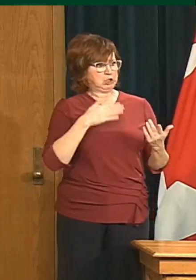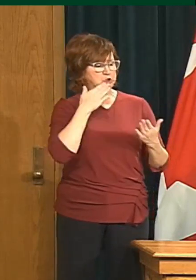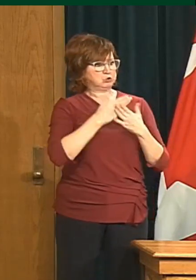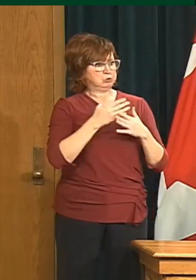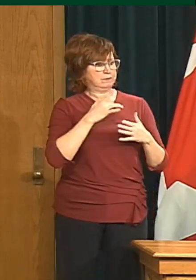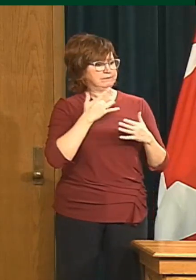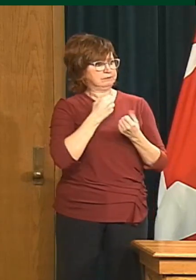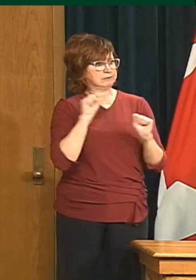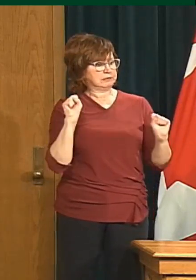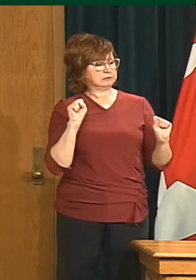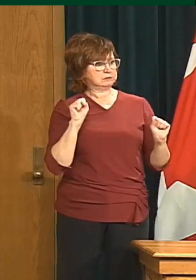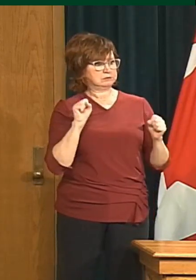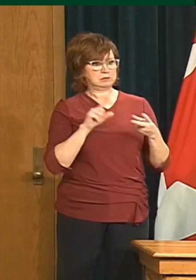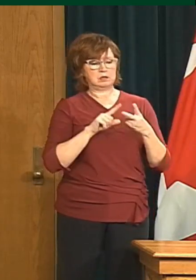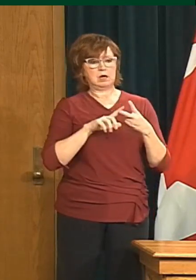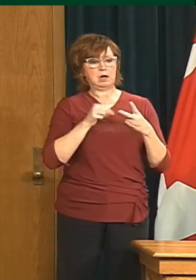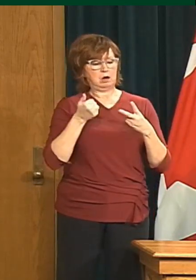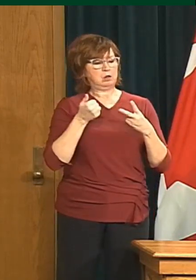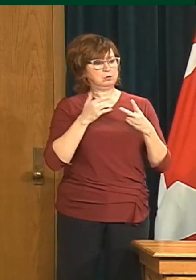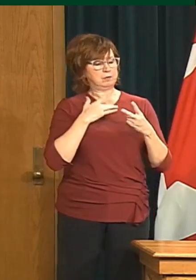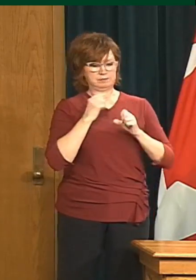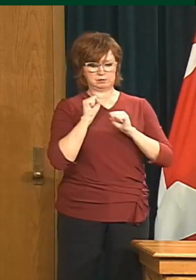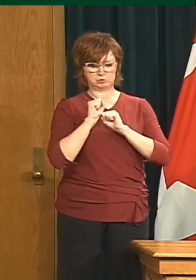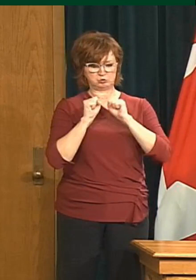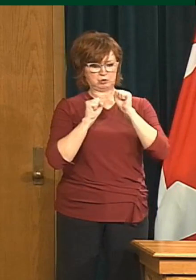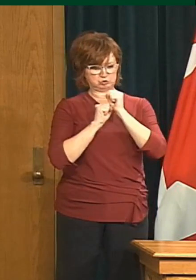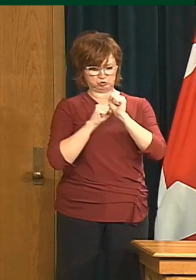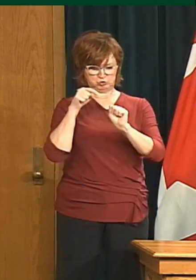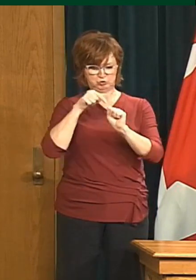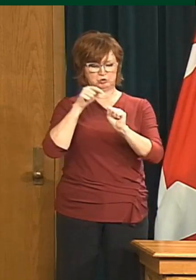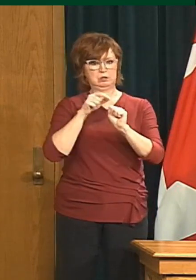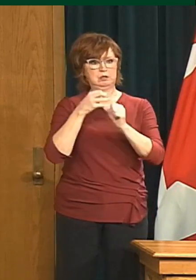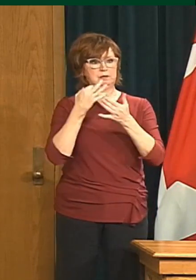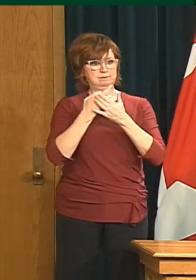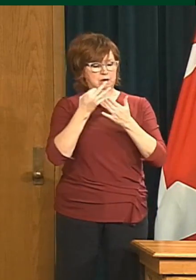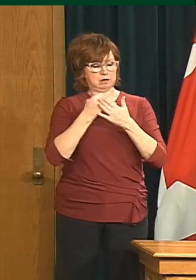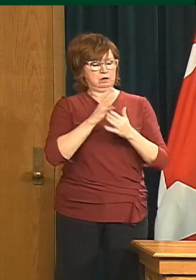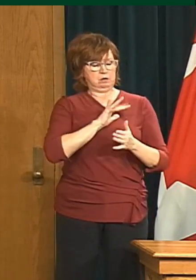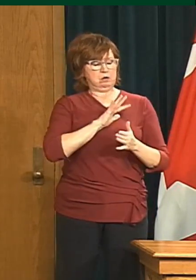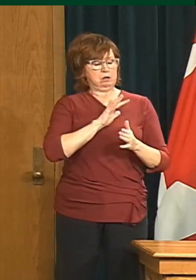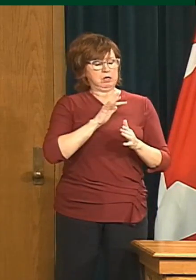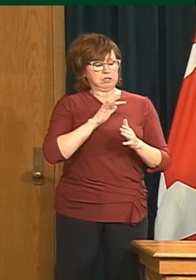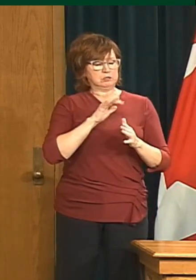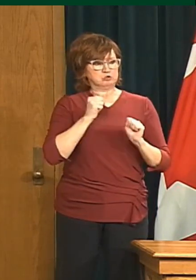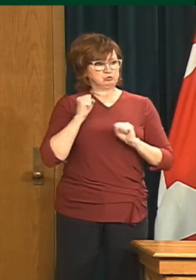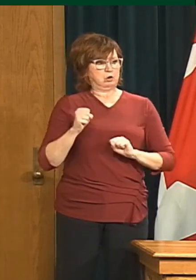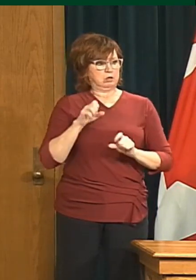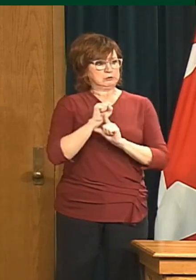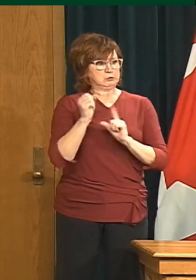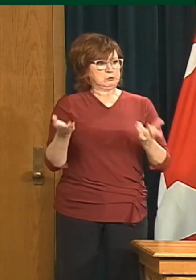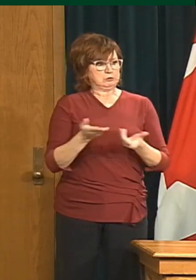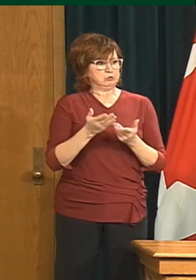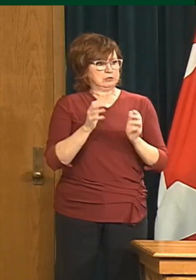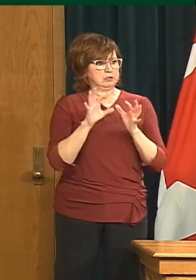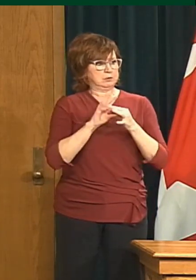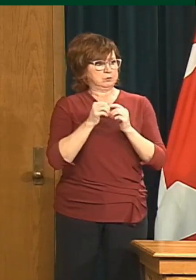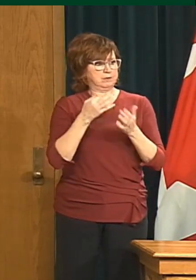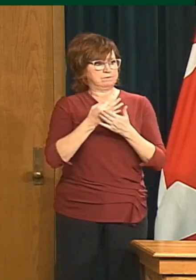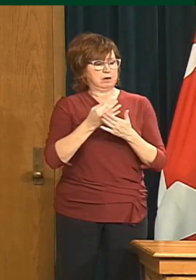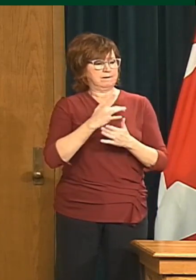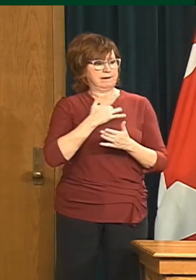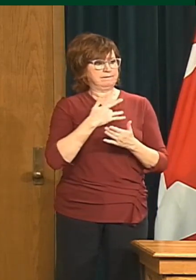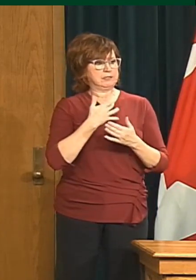finances is strong, and that was from those difficult decisions that were referenced before. I would just